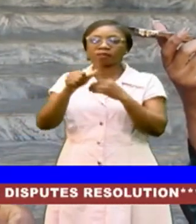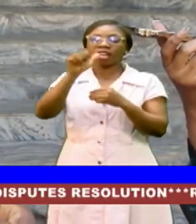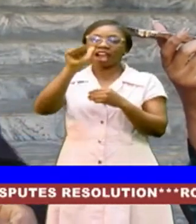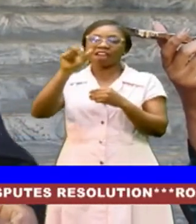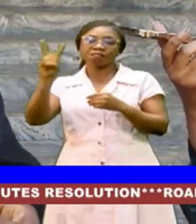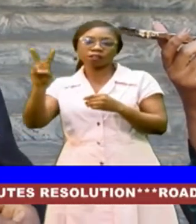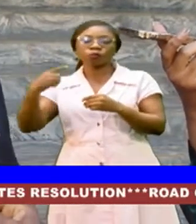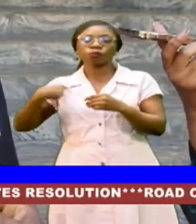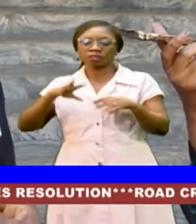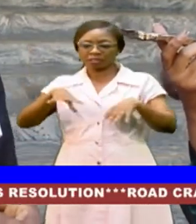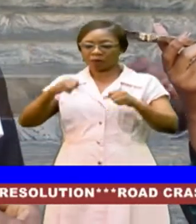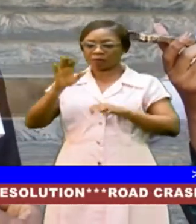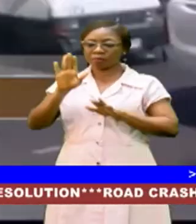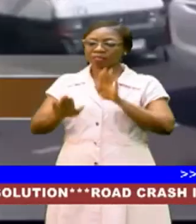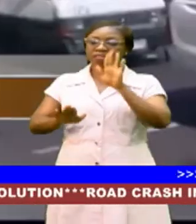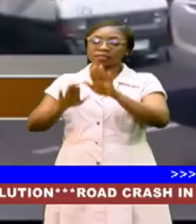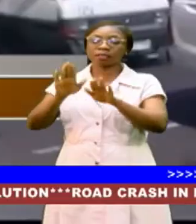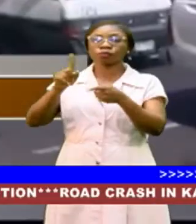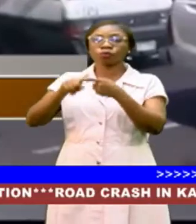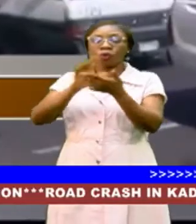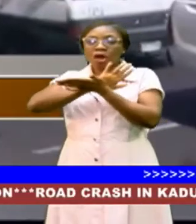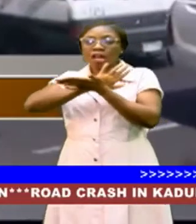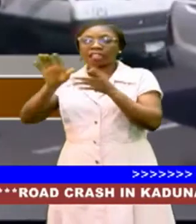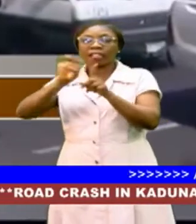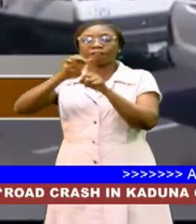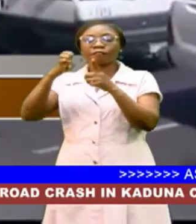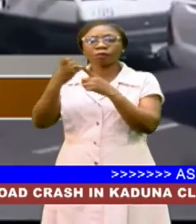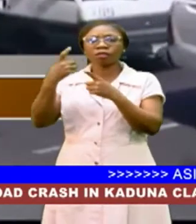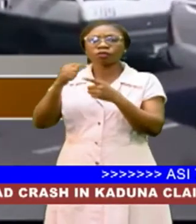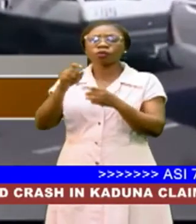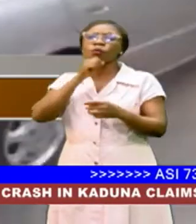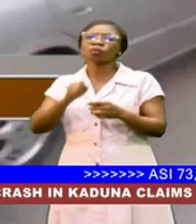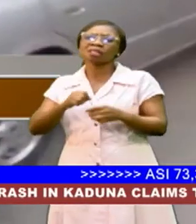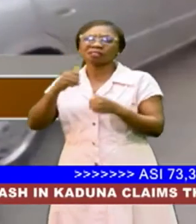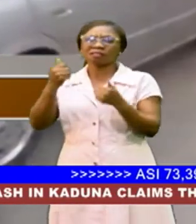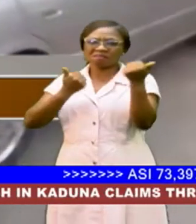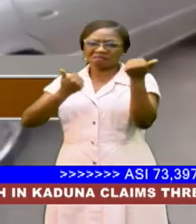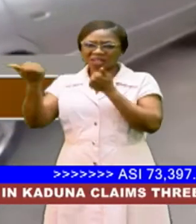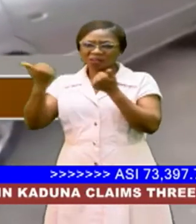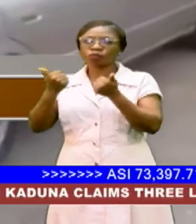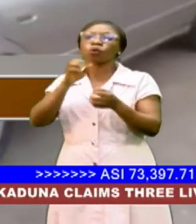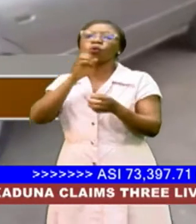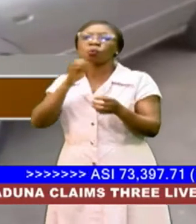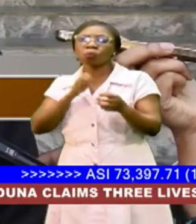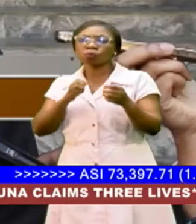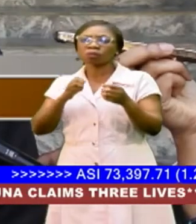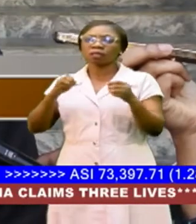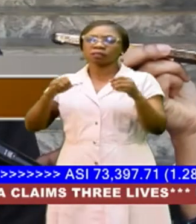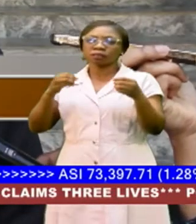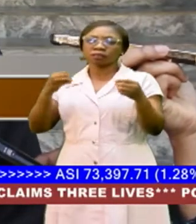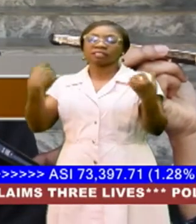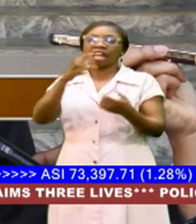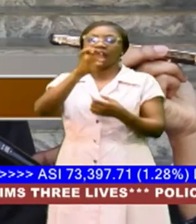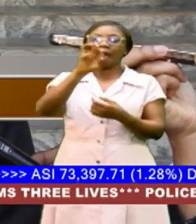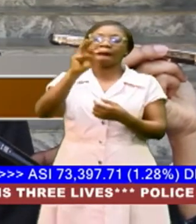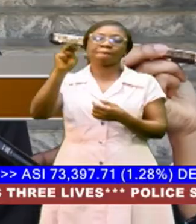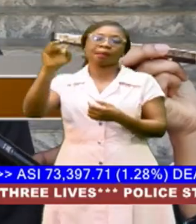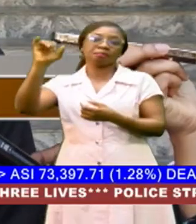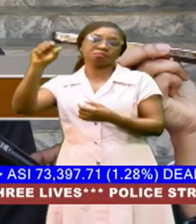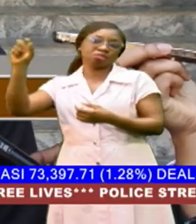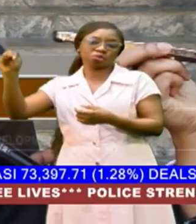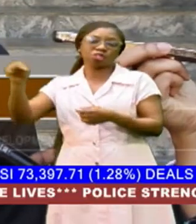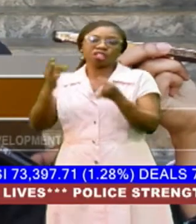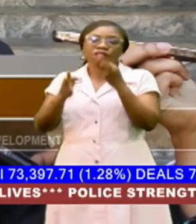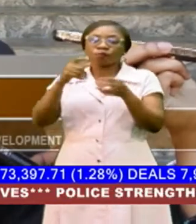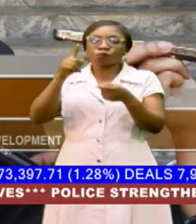take a step toward that clean environment, the older the vehicle, the older the emission. If what you are producing now is 10% of the local